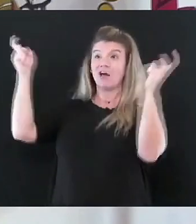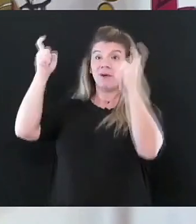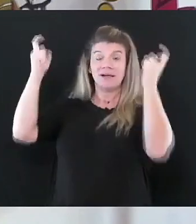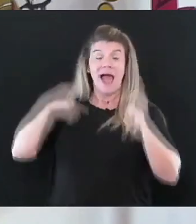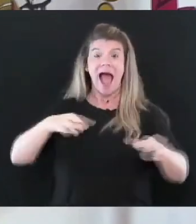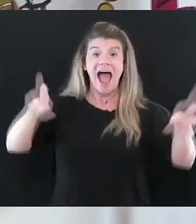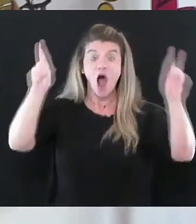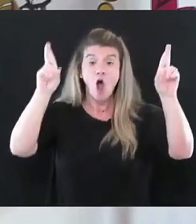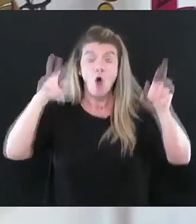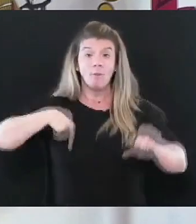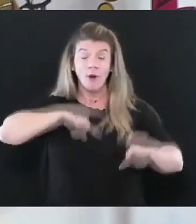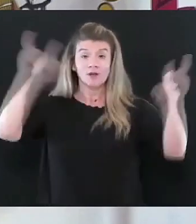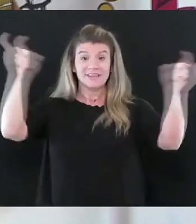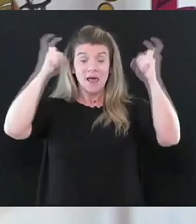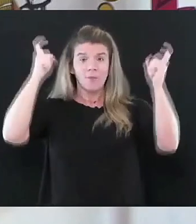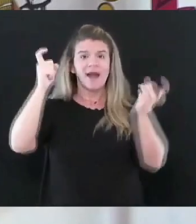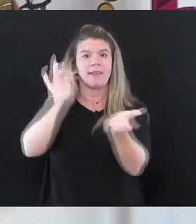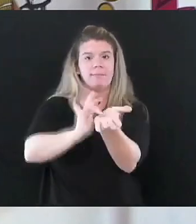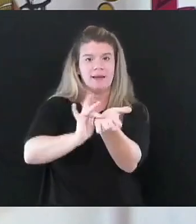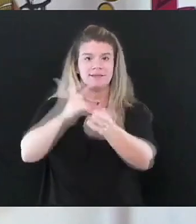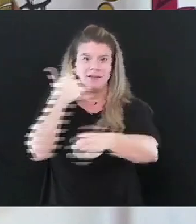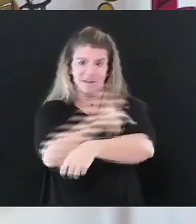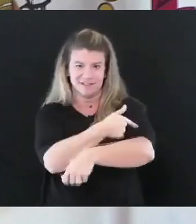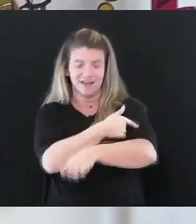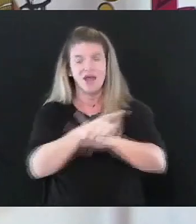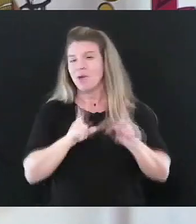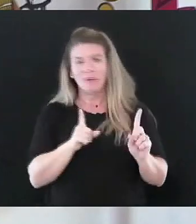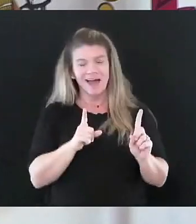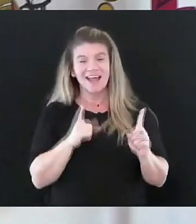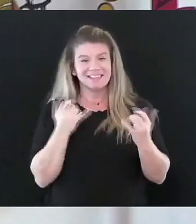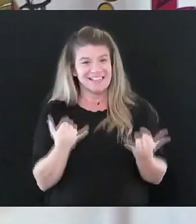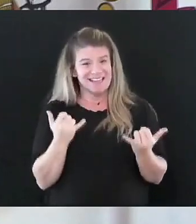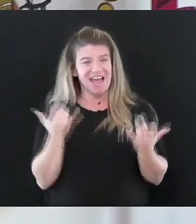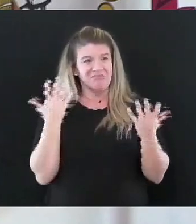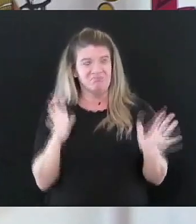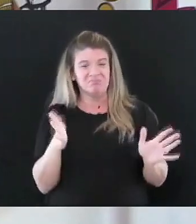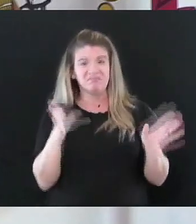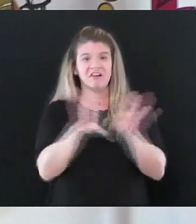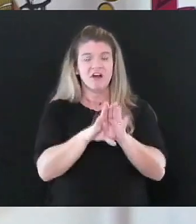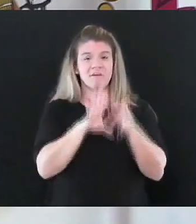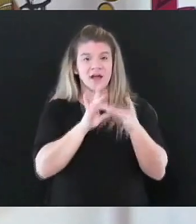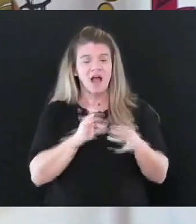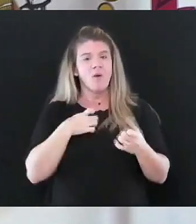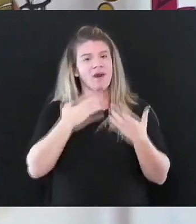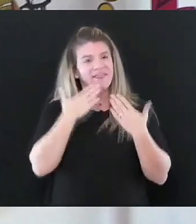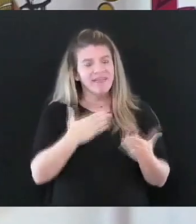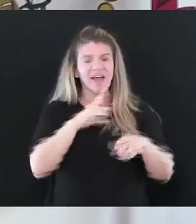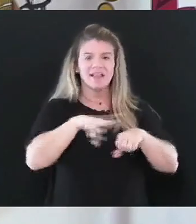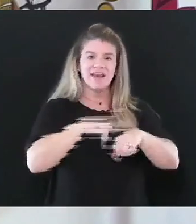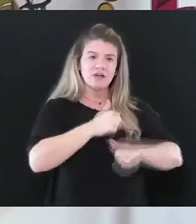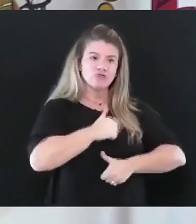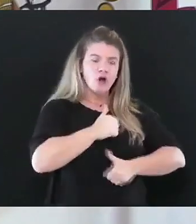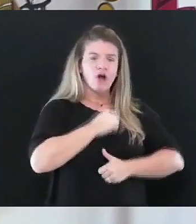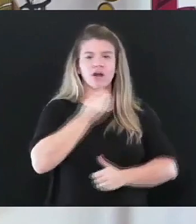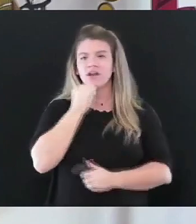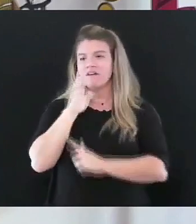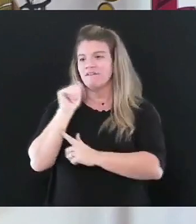vaccine. So with all that being said, that's all I got today. Again, special thanks to the National Guard and all the food bank